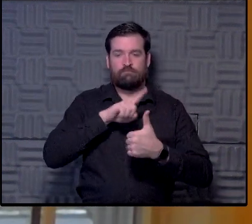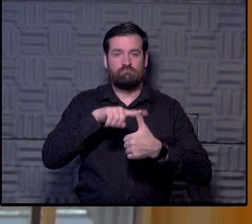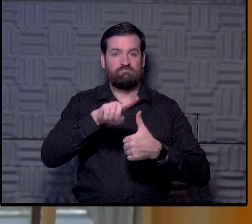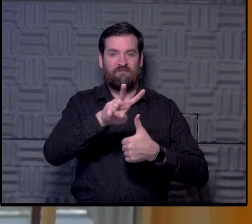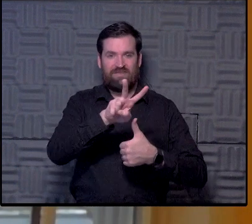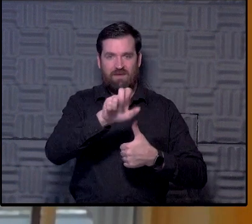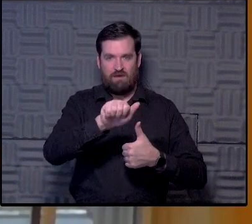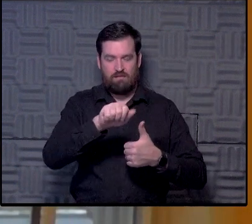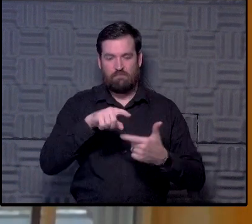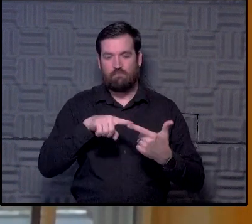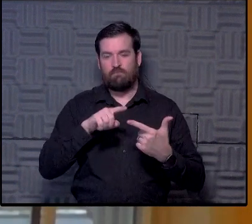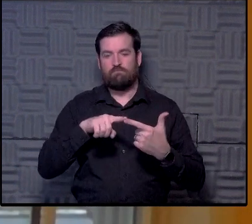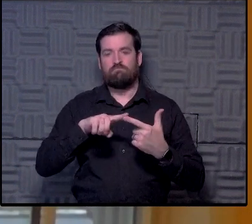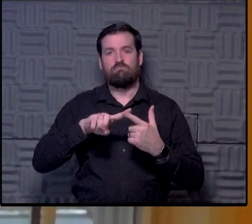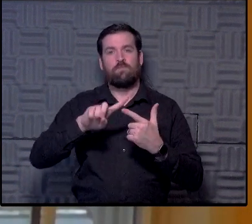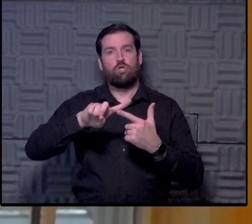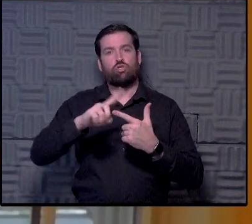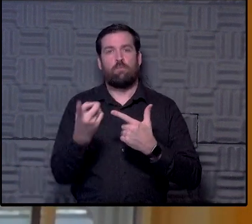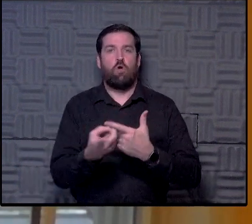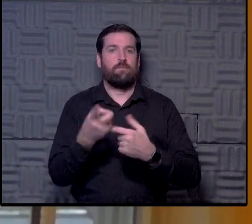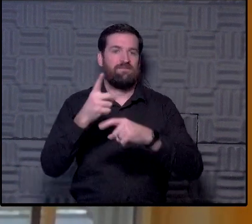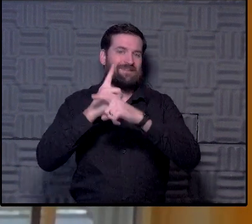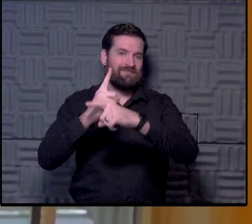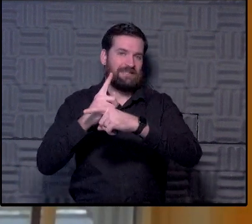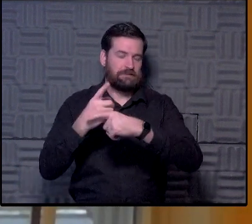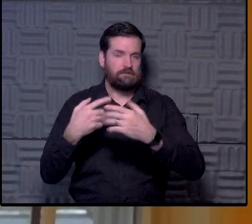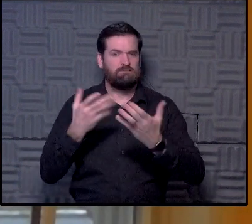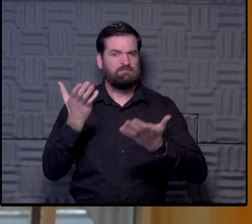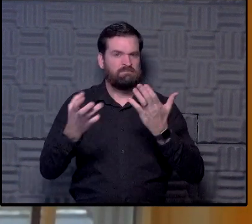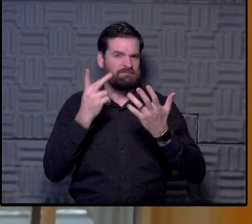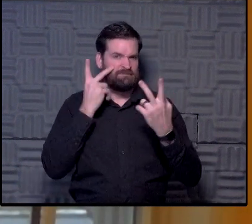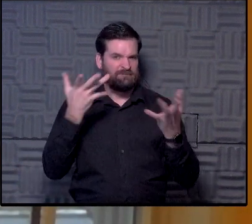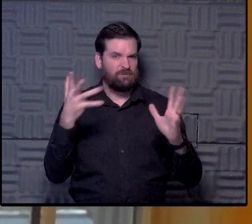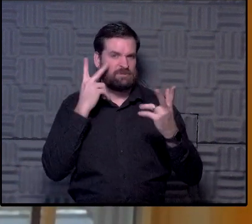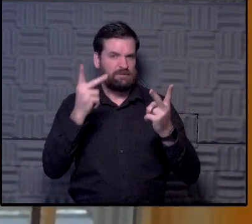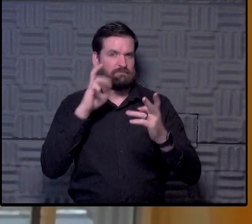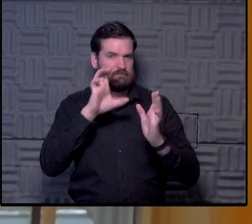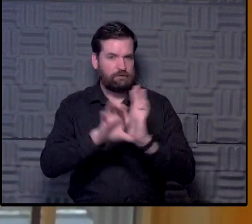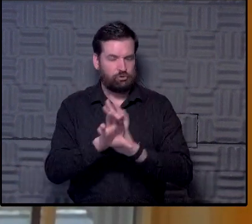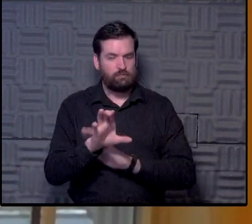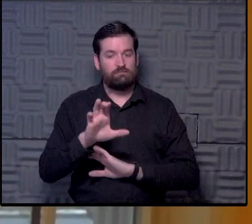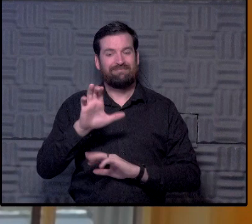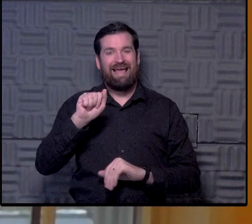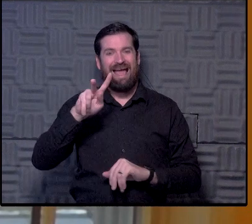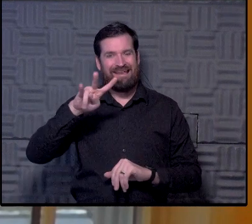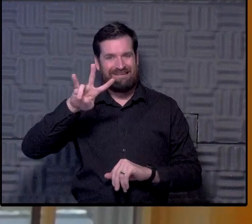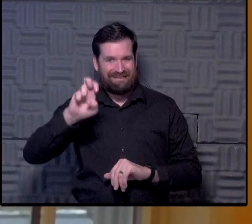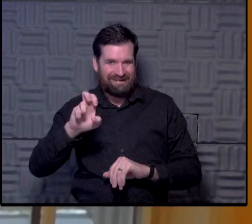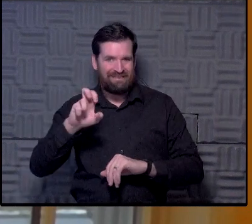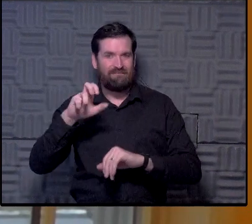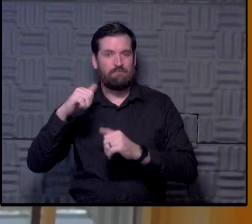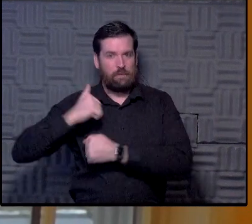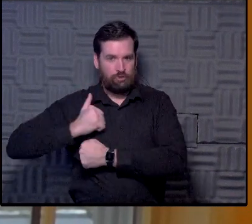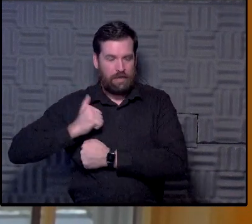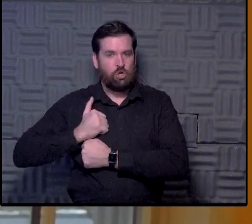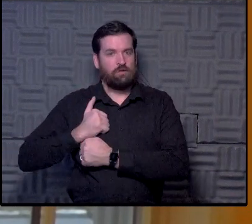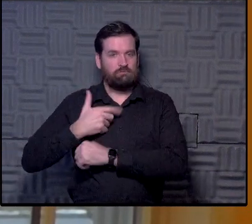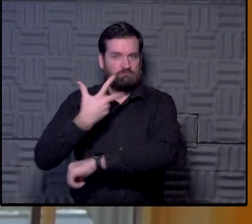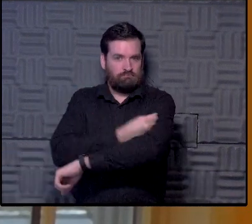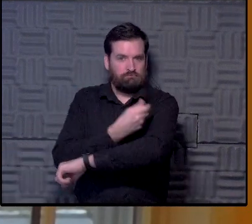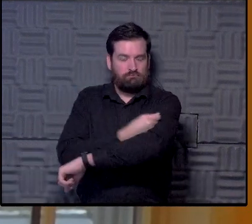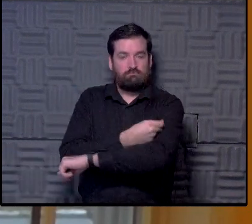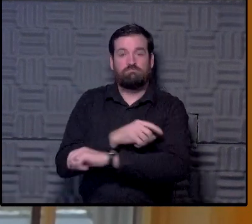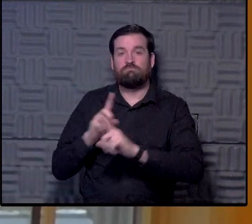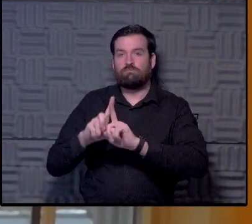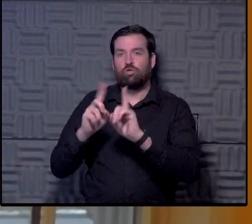VA. One is the Department of Defense. So you may have seen pictures sometimes of our active military getting vaccinated. The Department of